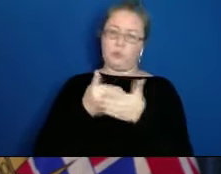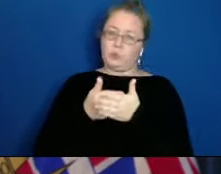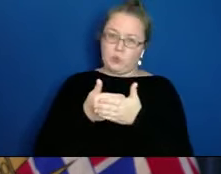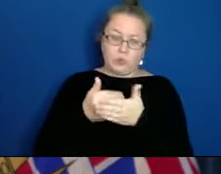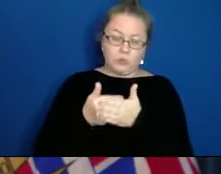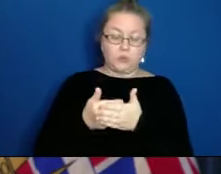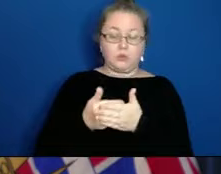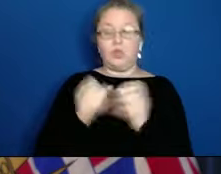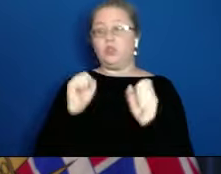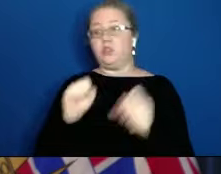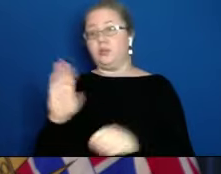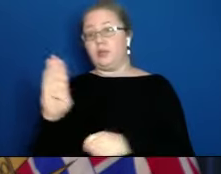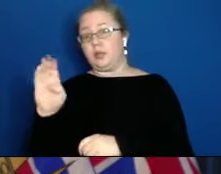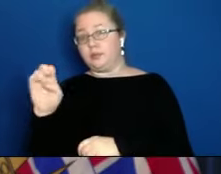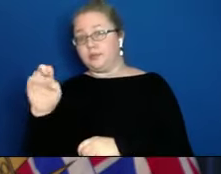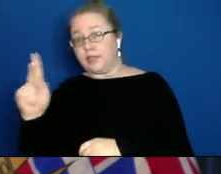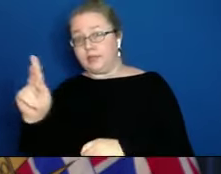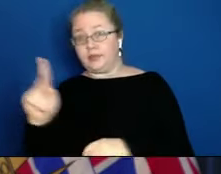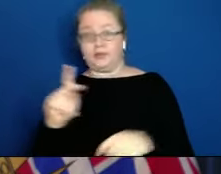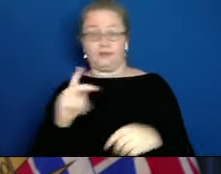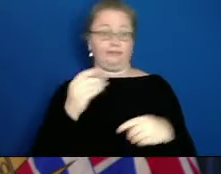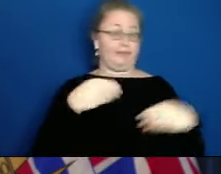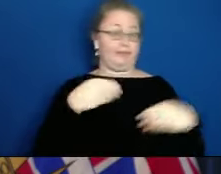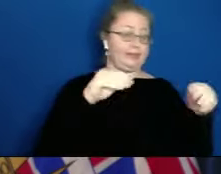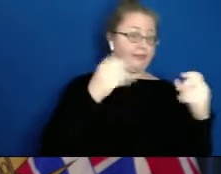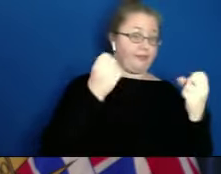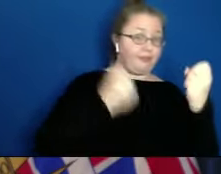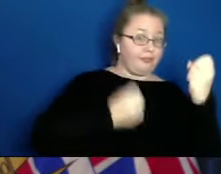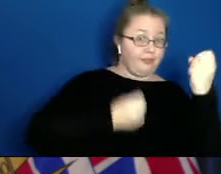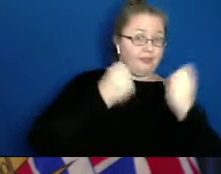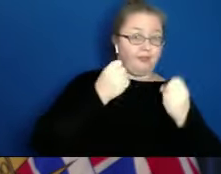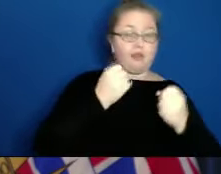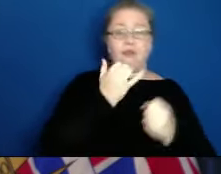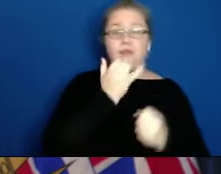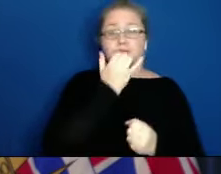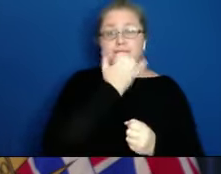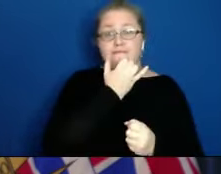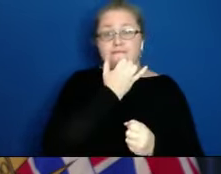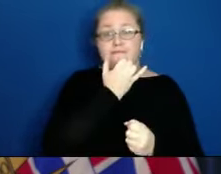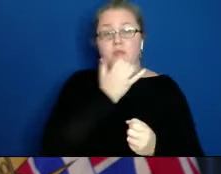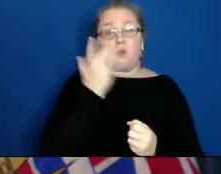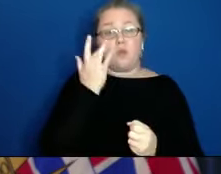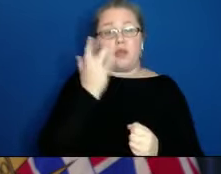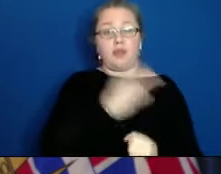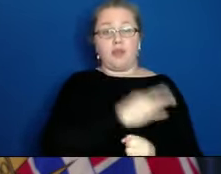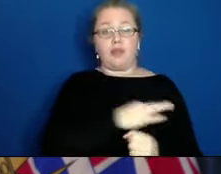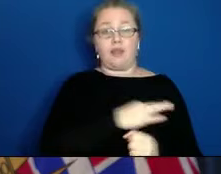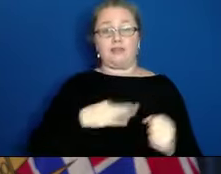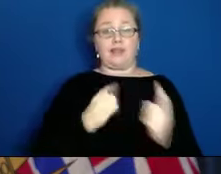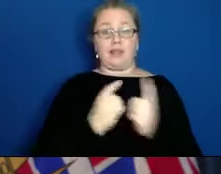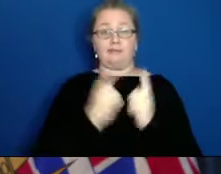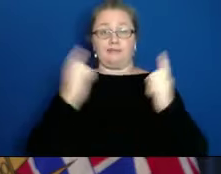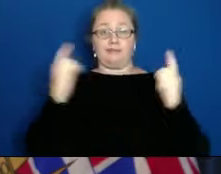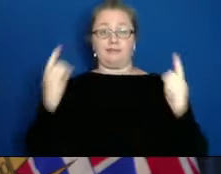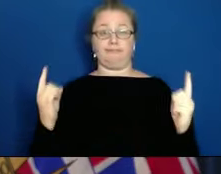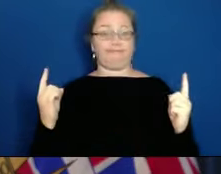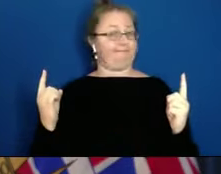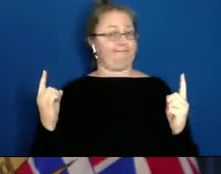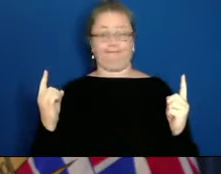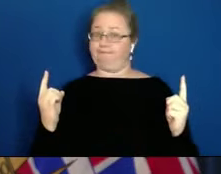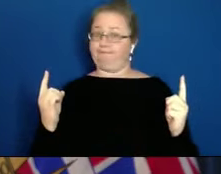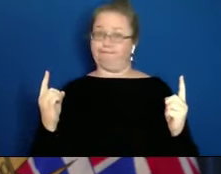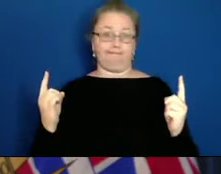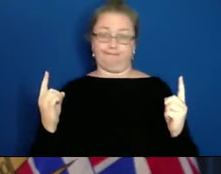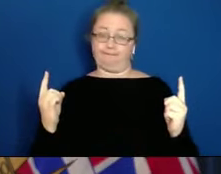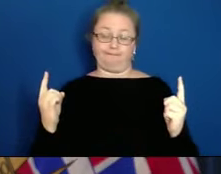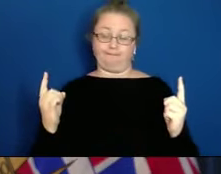banks to car dealerships to other settings where it is staff who are getting together, and we don't remember